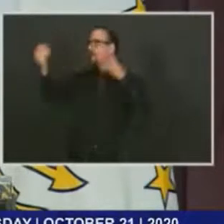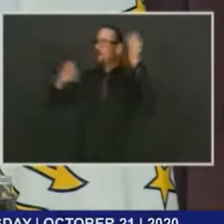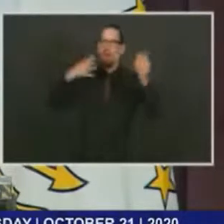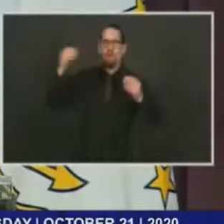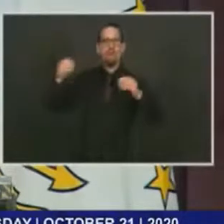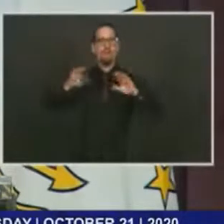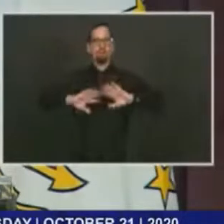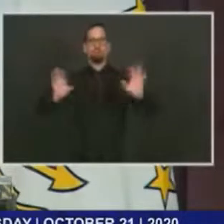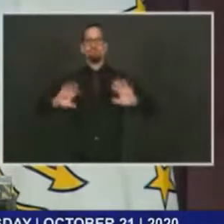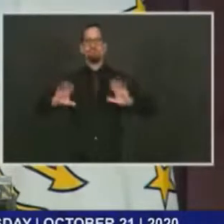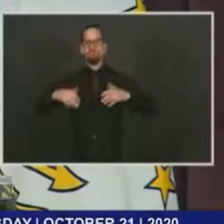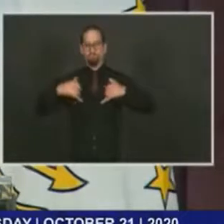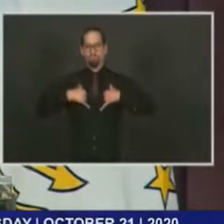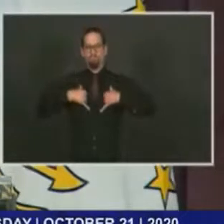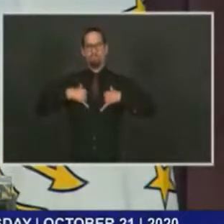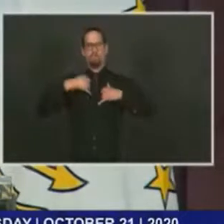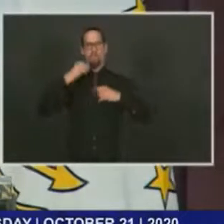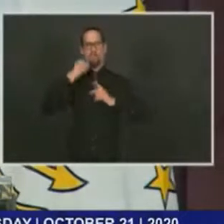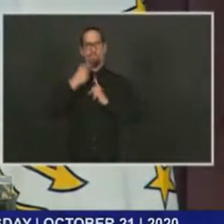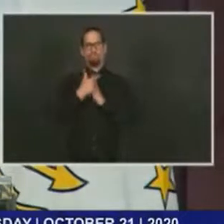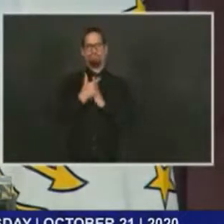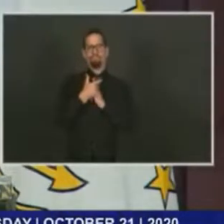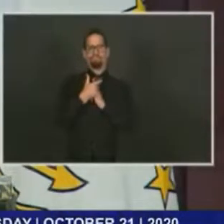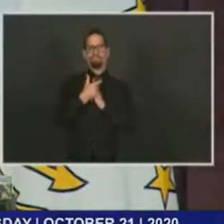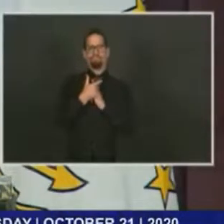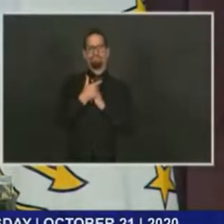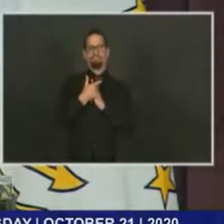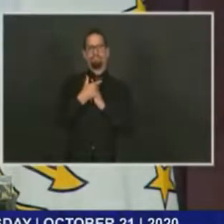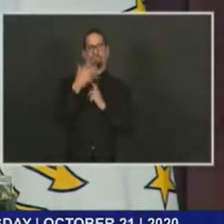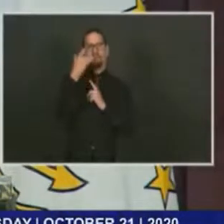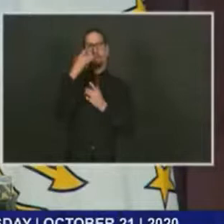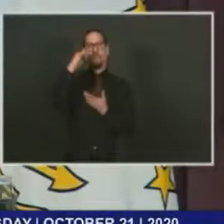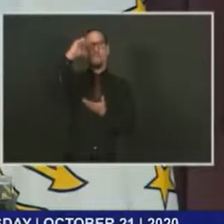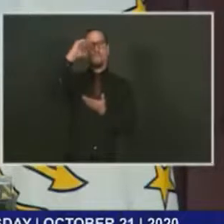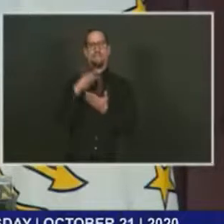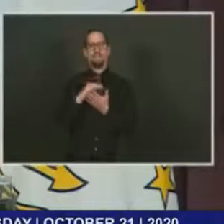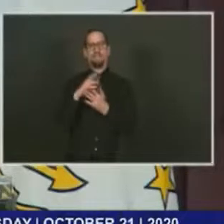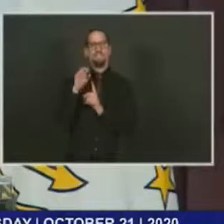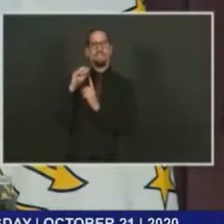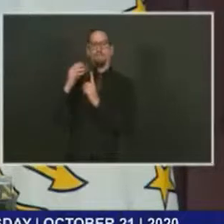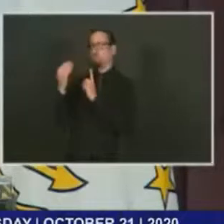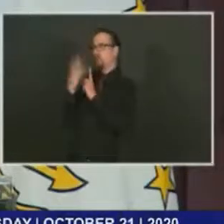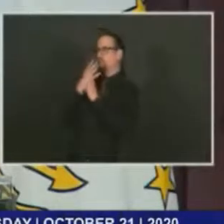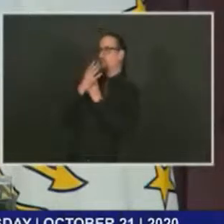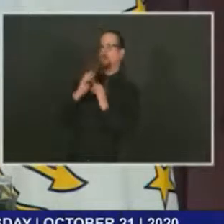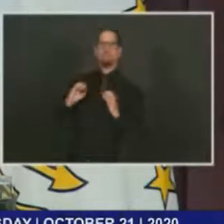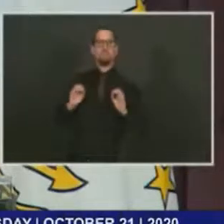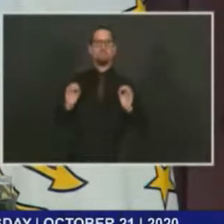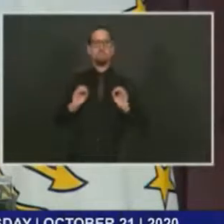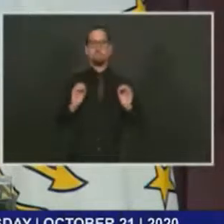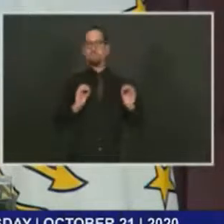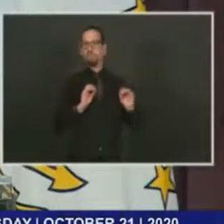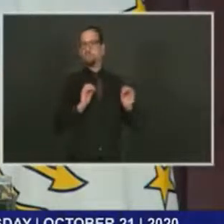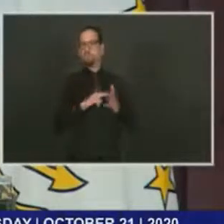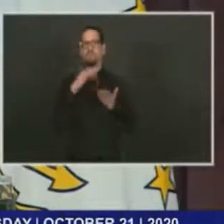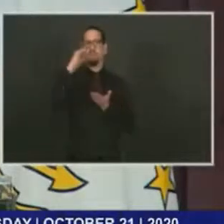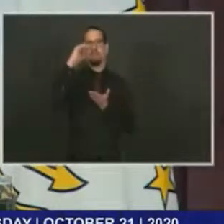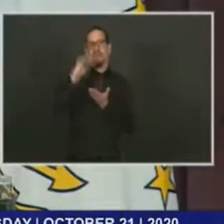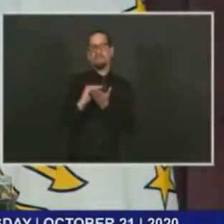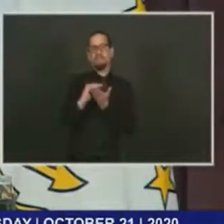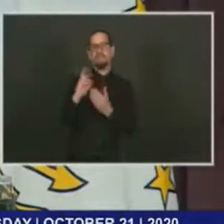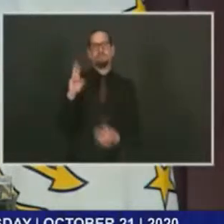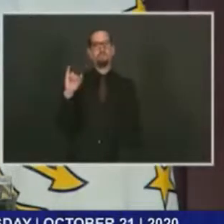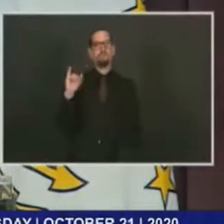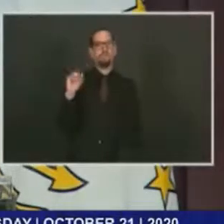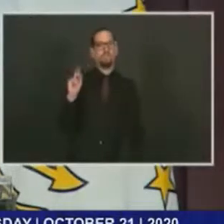make sure that you and the people you live with are going into Thanksgiving healthy and negative. You